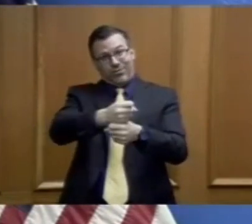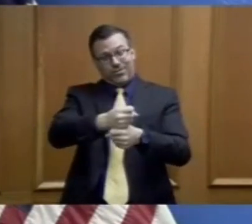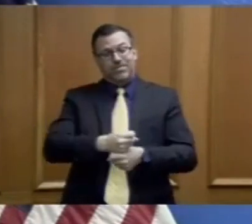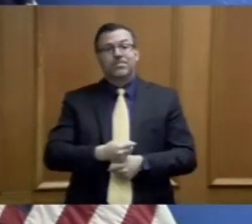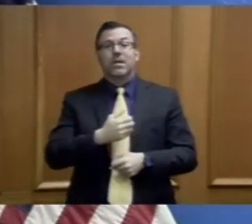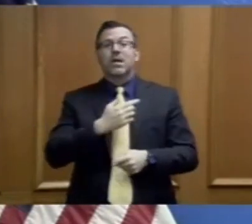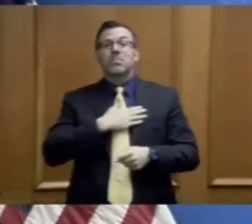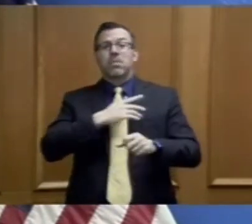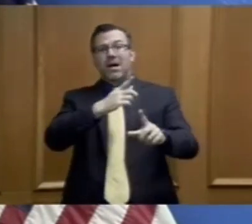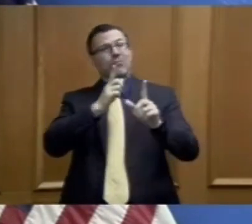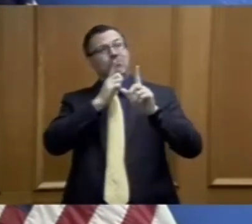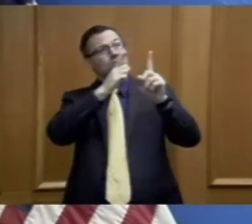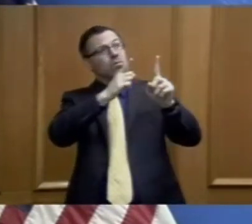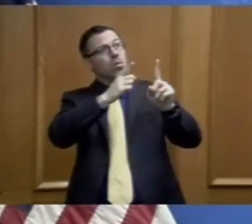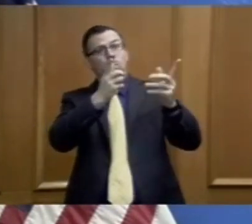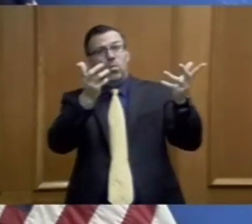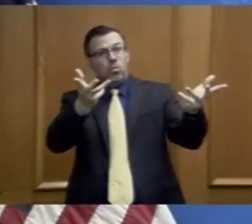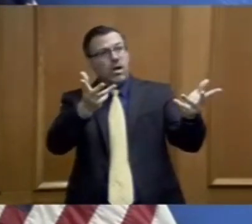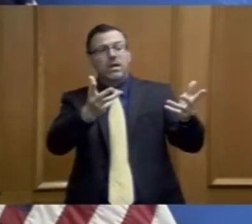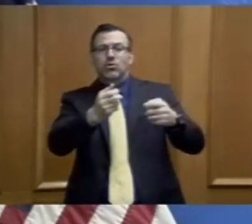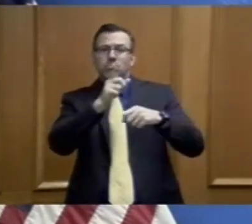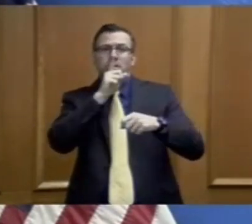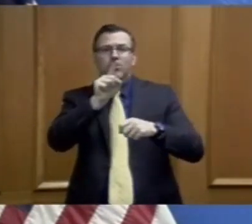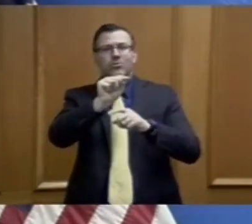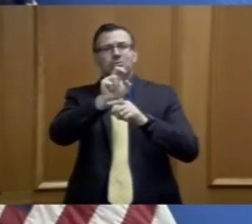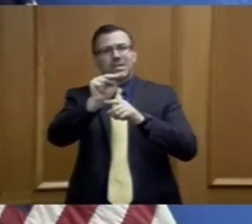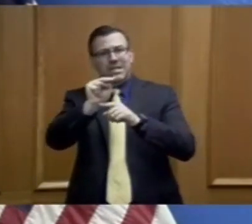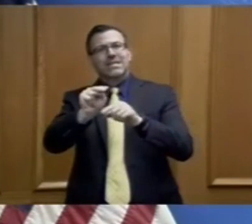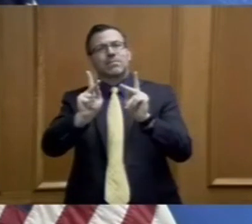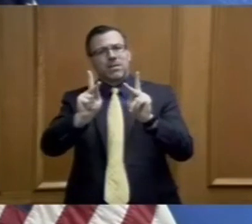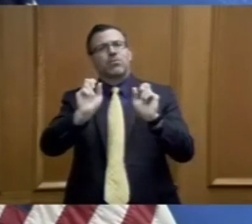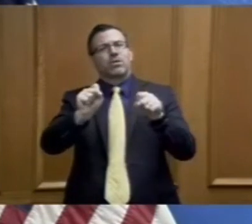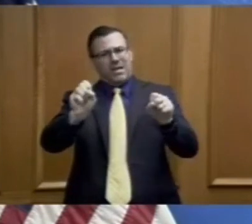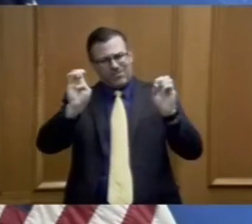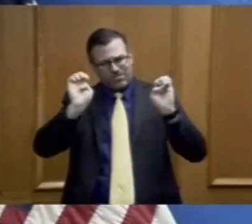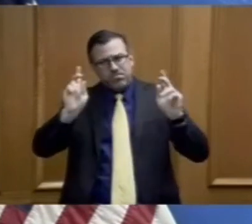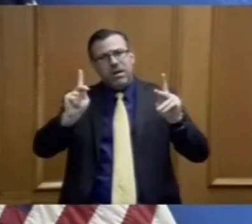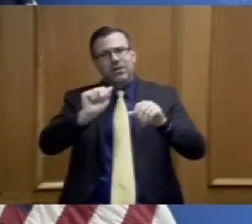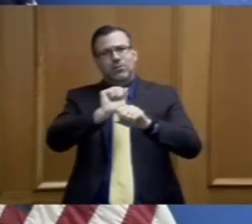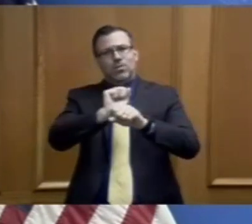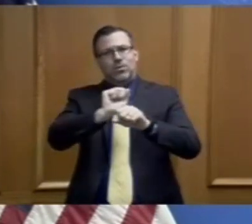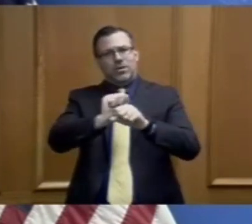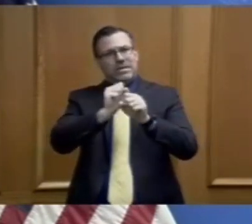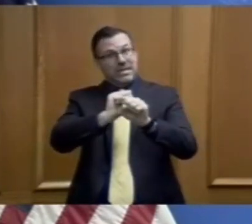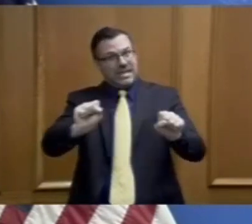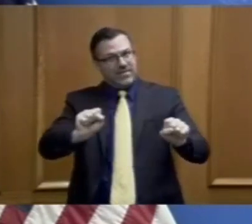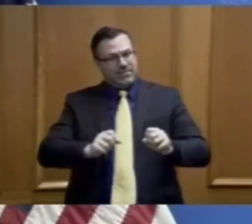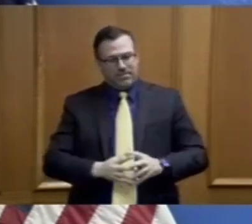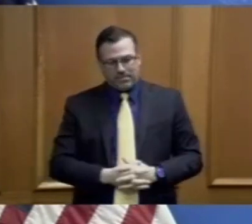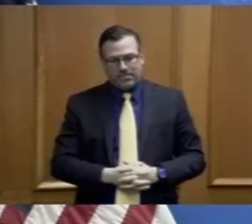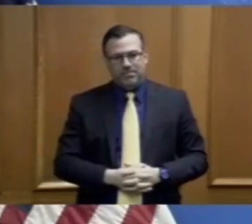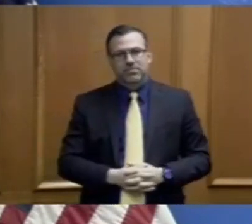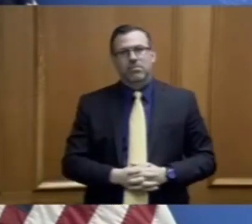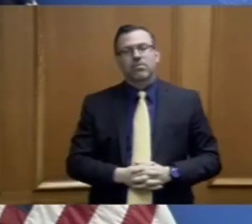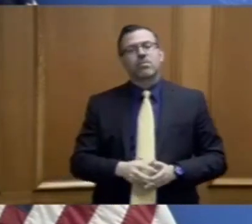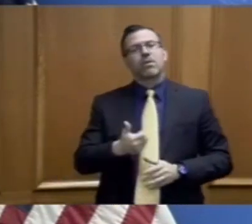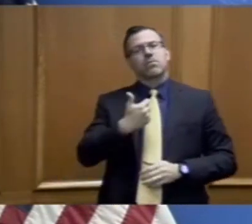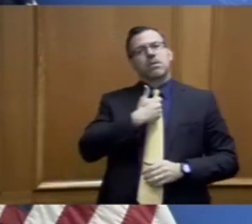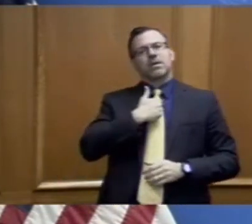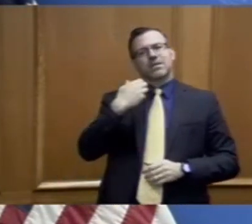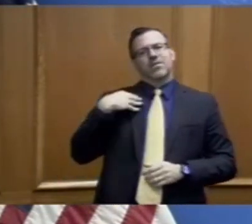state's economic health and getting Tennesseans back to work safely. As